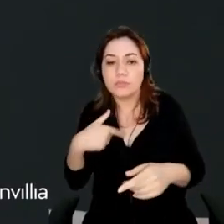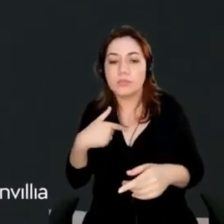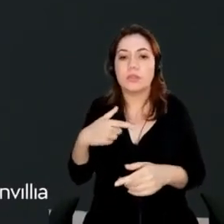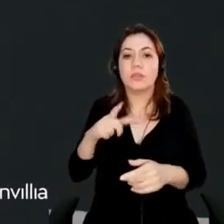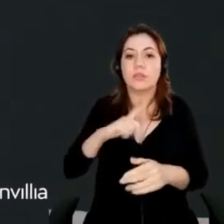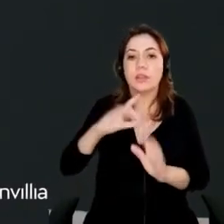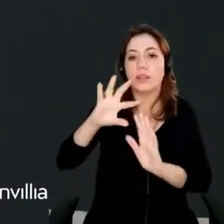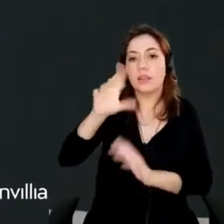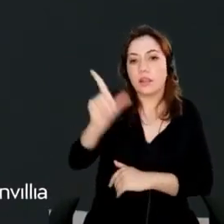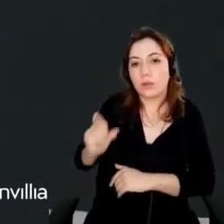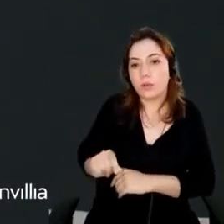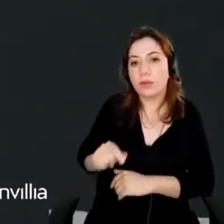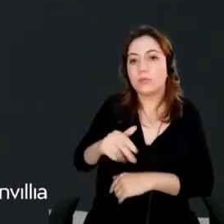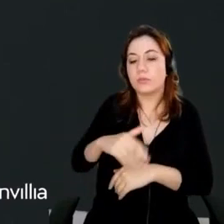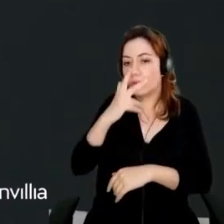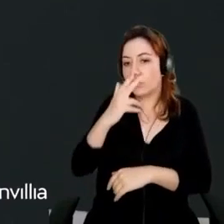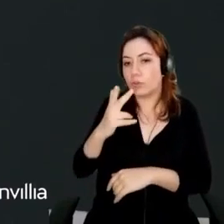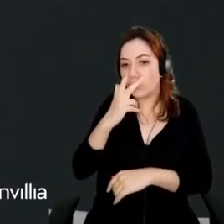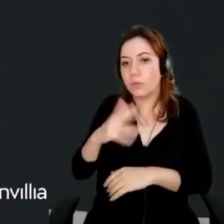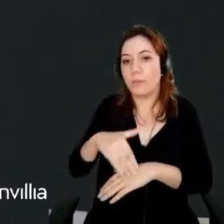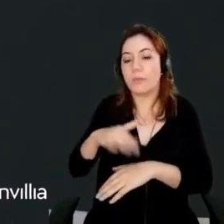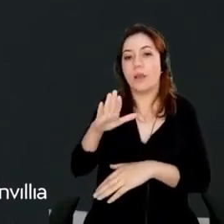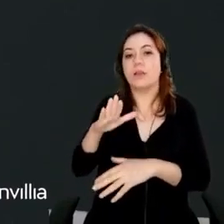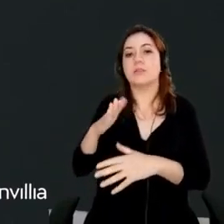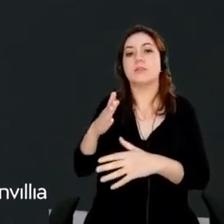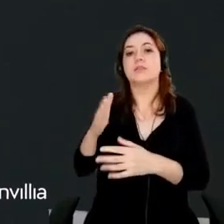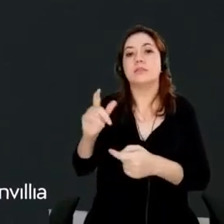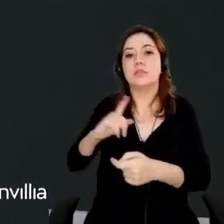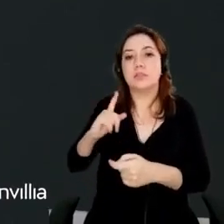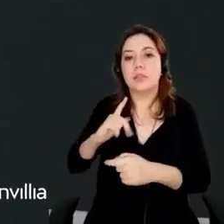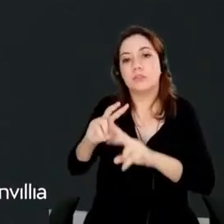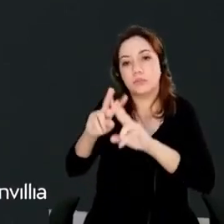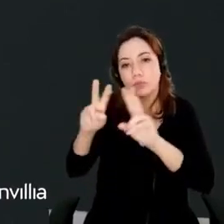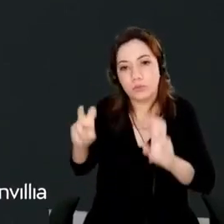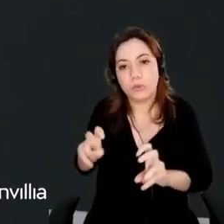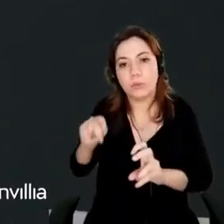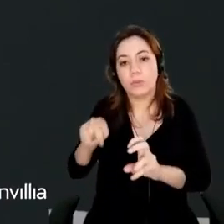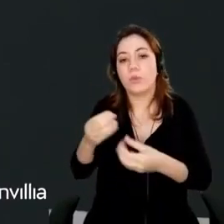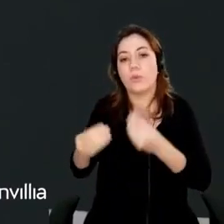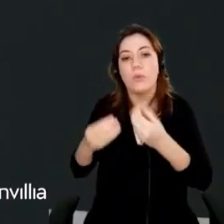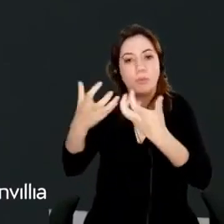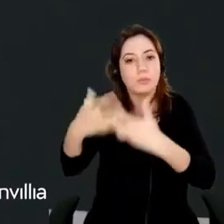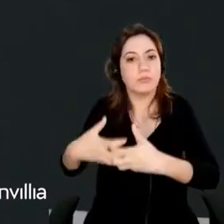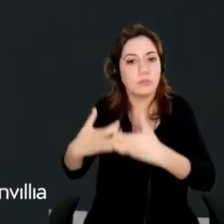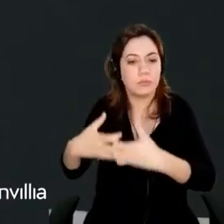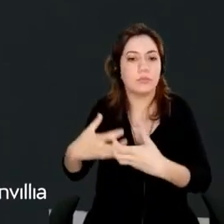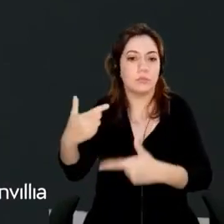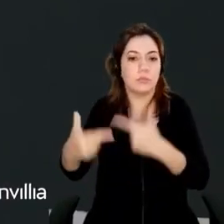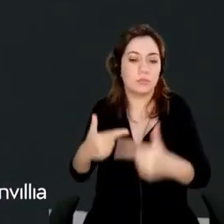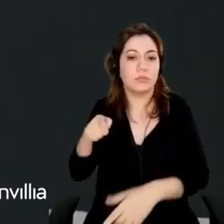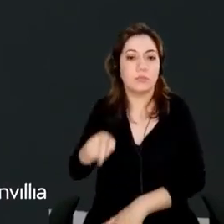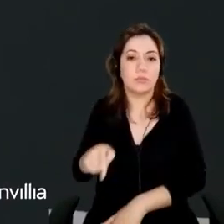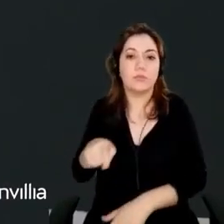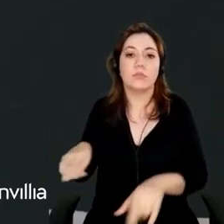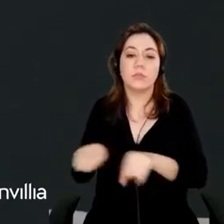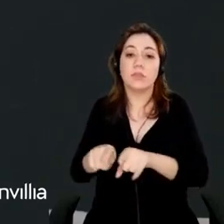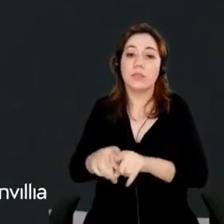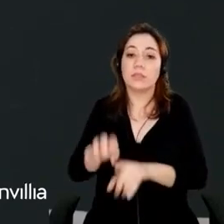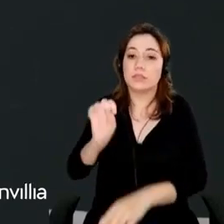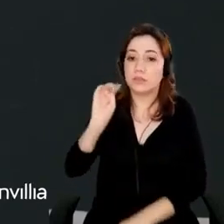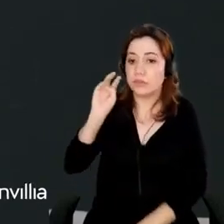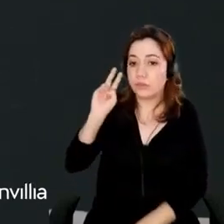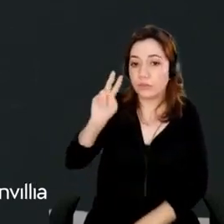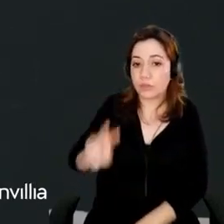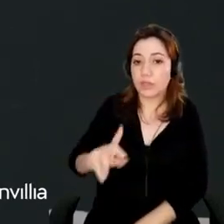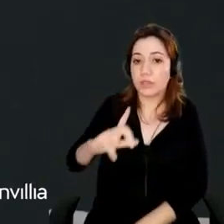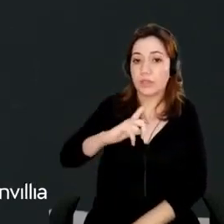much, you know, in terms of how they're operating. And then if you look at, you know, what some of the hyperscalers are doing, you know,